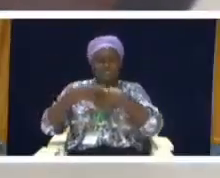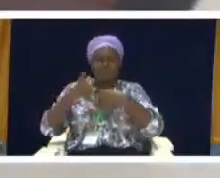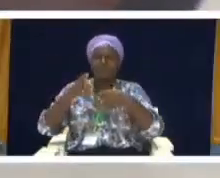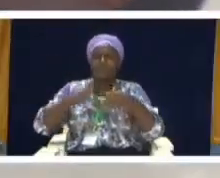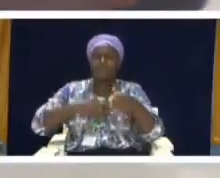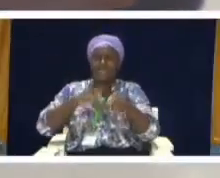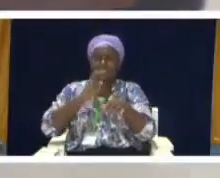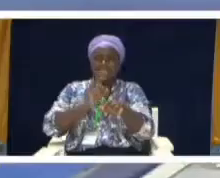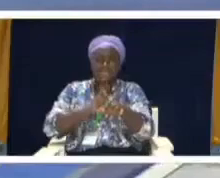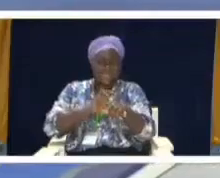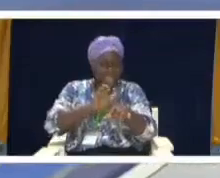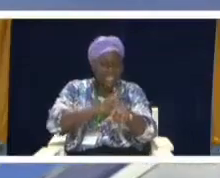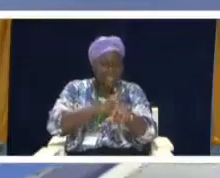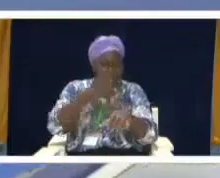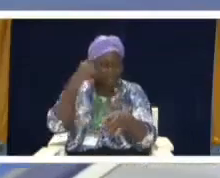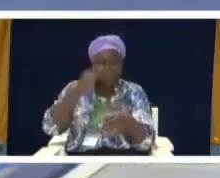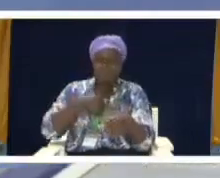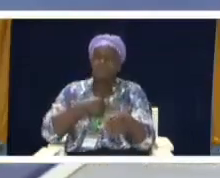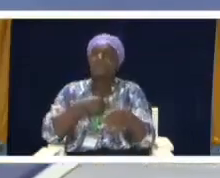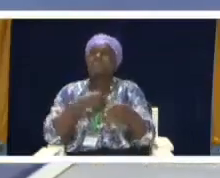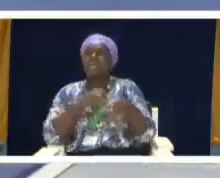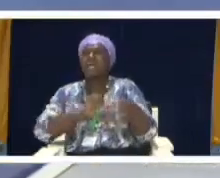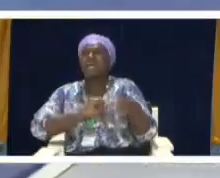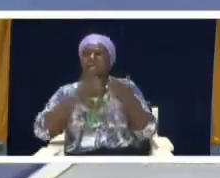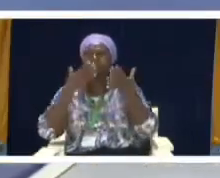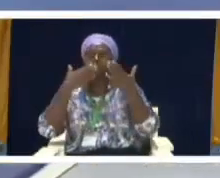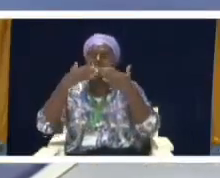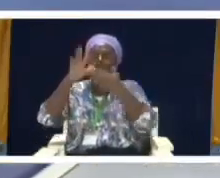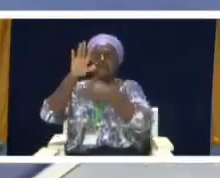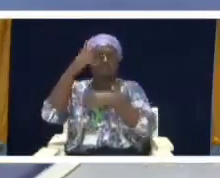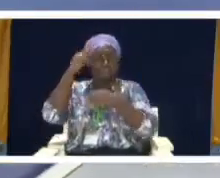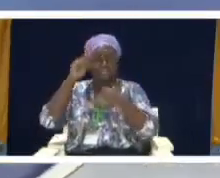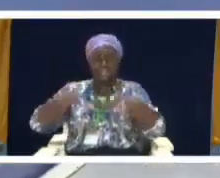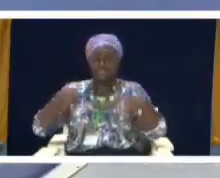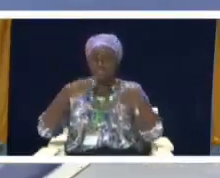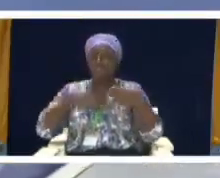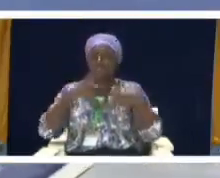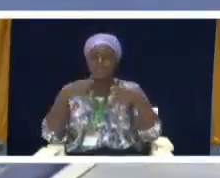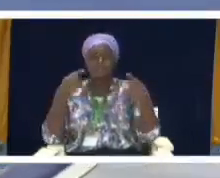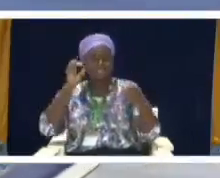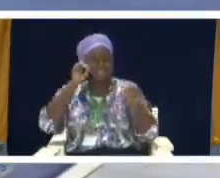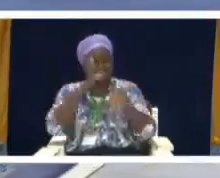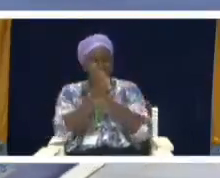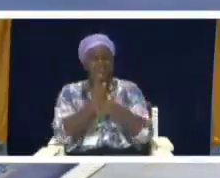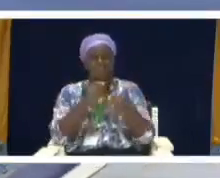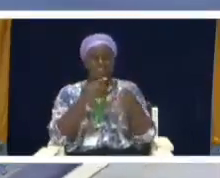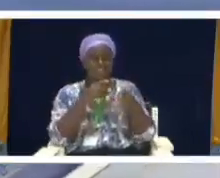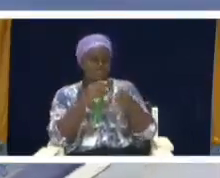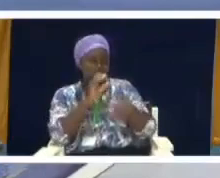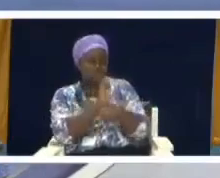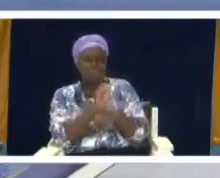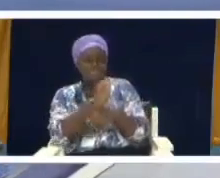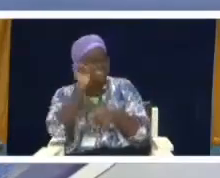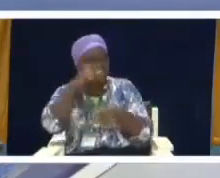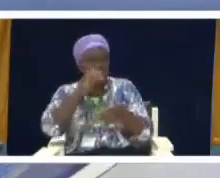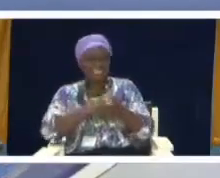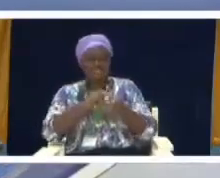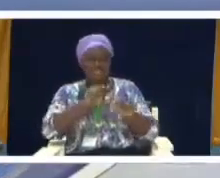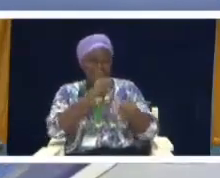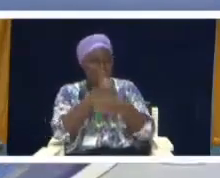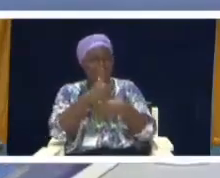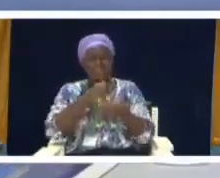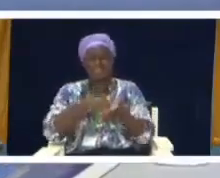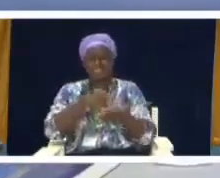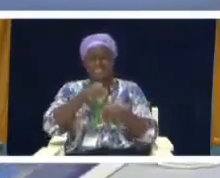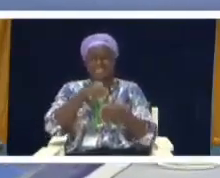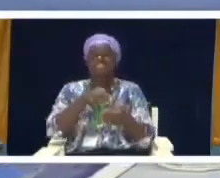the Lord for the life of my pastor, Erivona. He took me to the church that you can still make it again. And